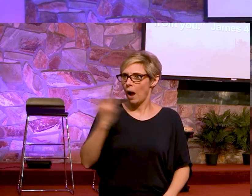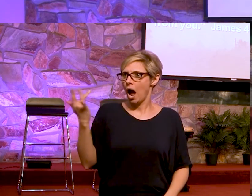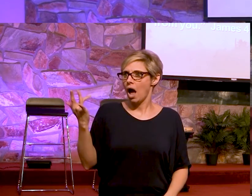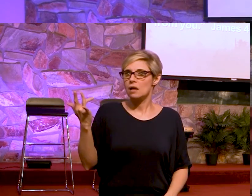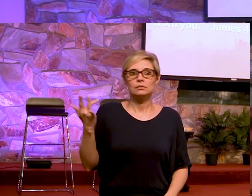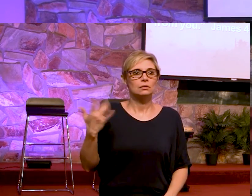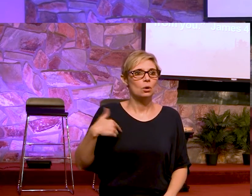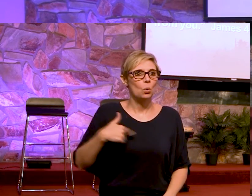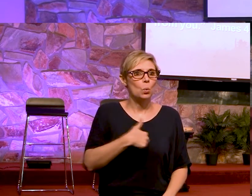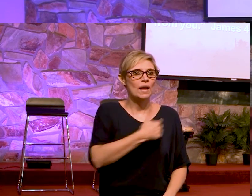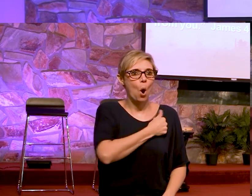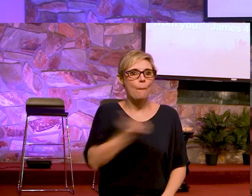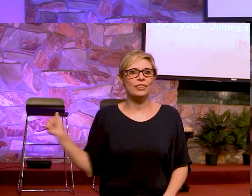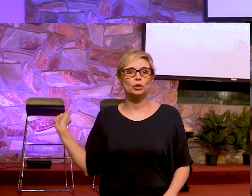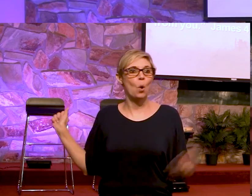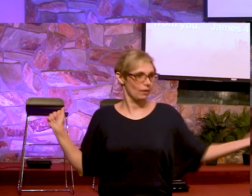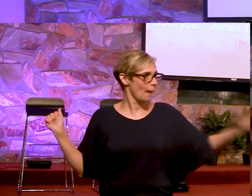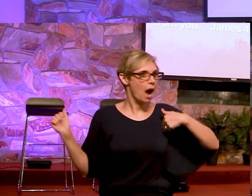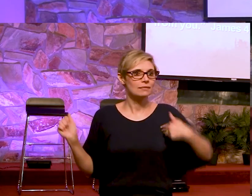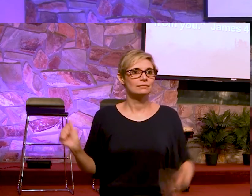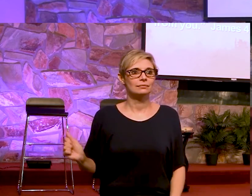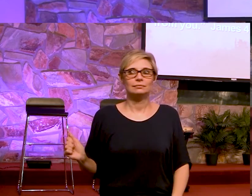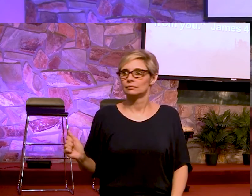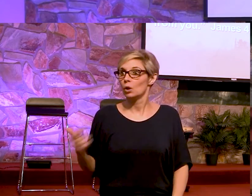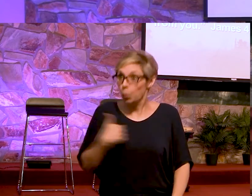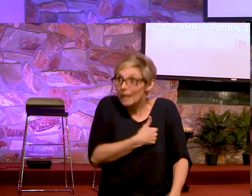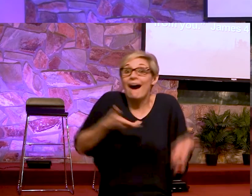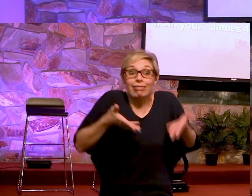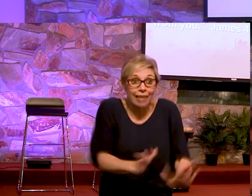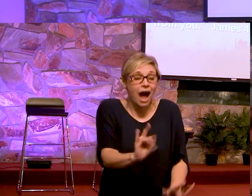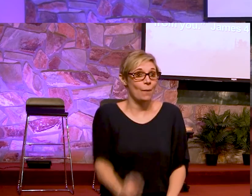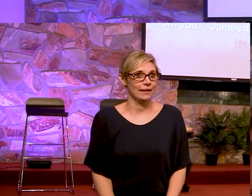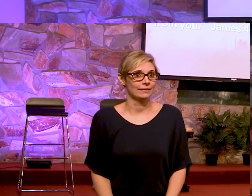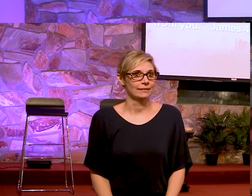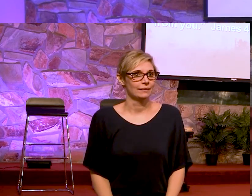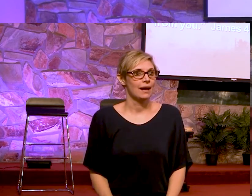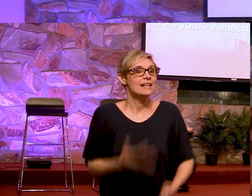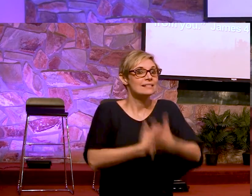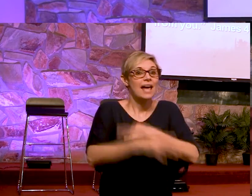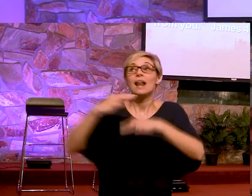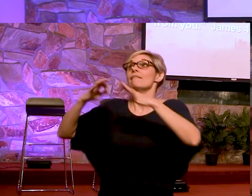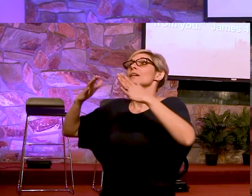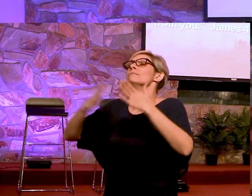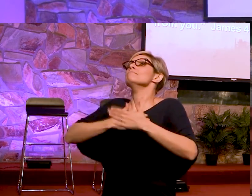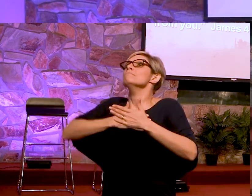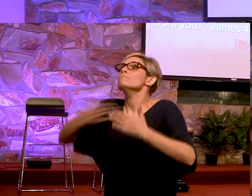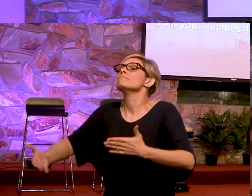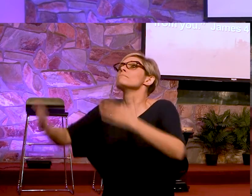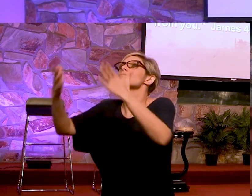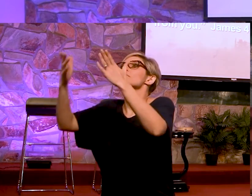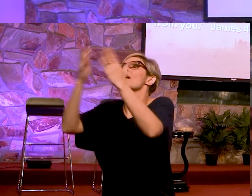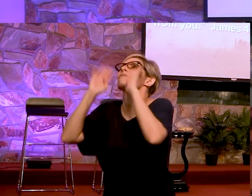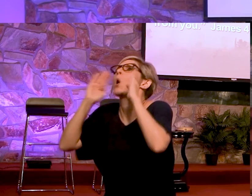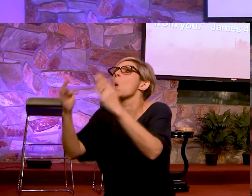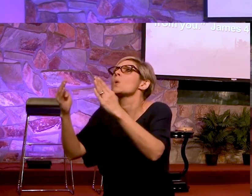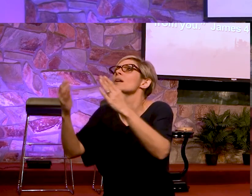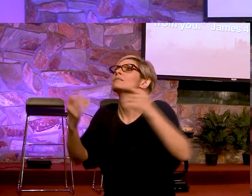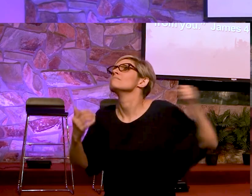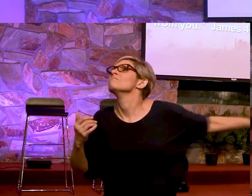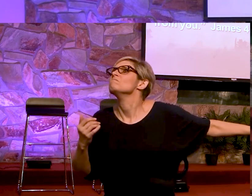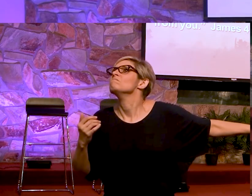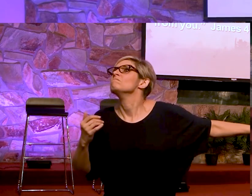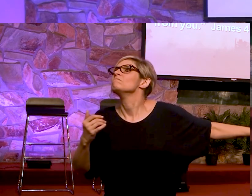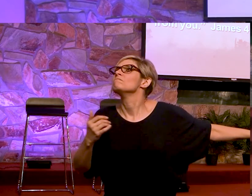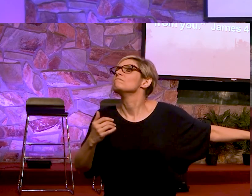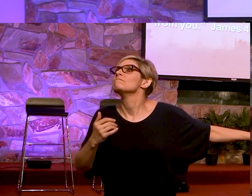him. Instead of submitting ourselves to God, humbling ourselves before the Lord, resisting the devil